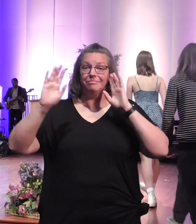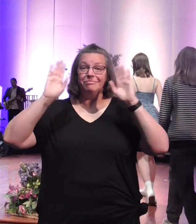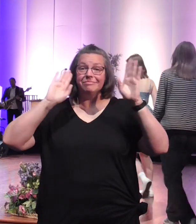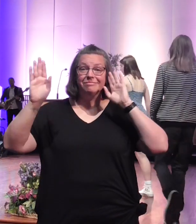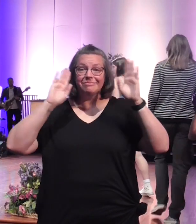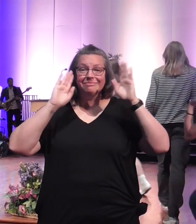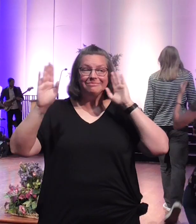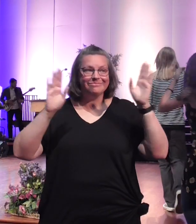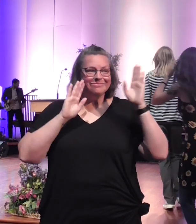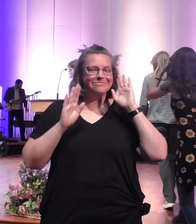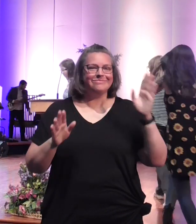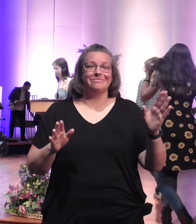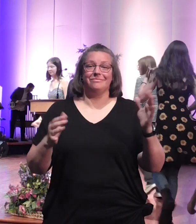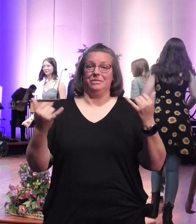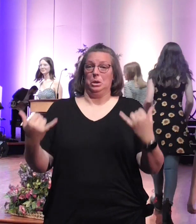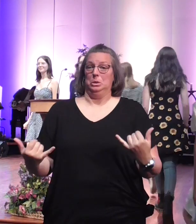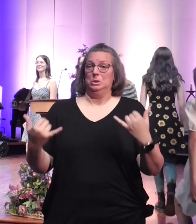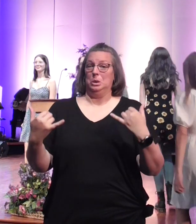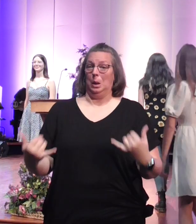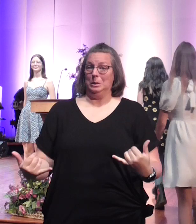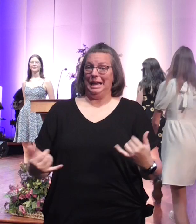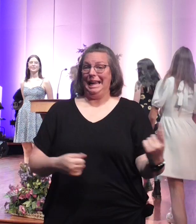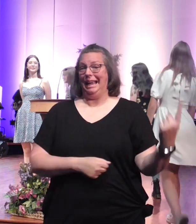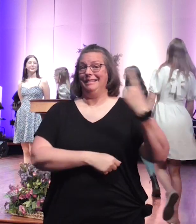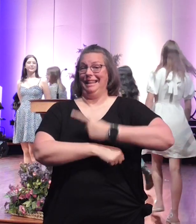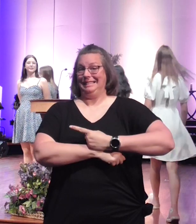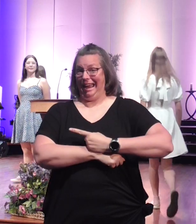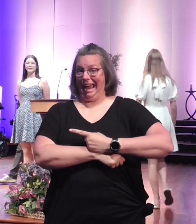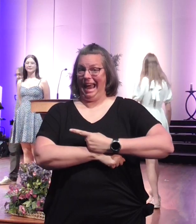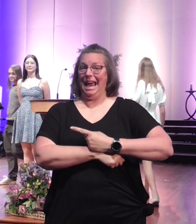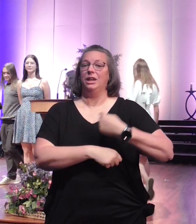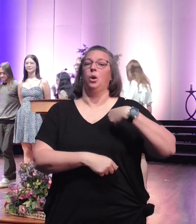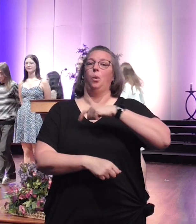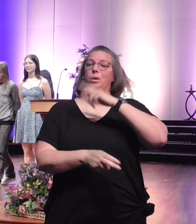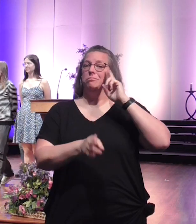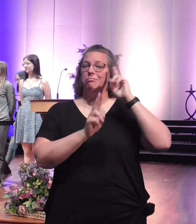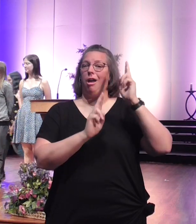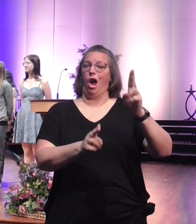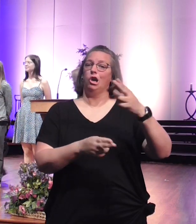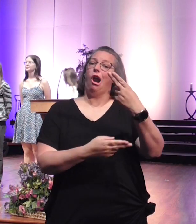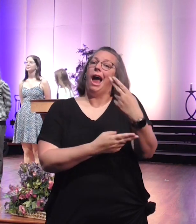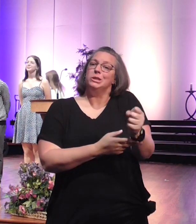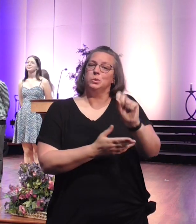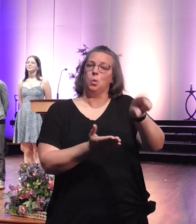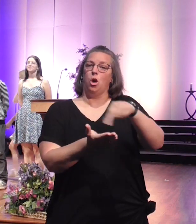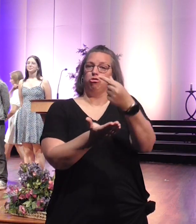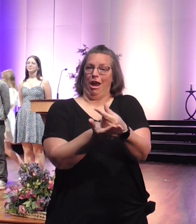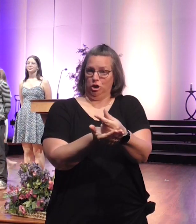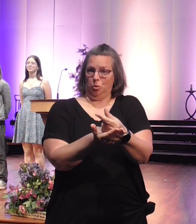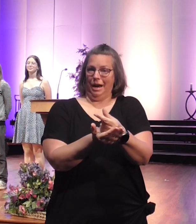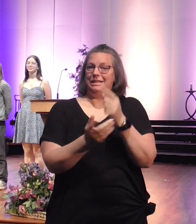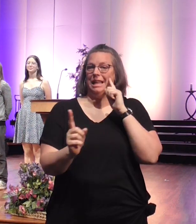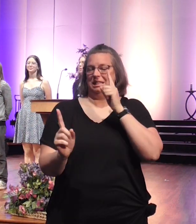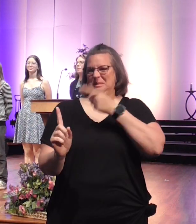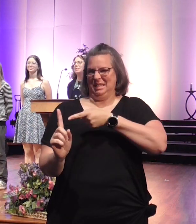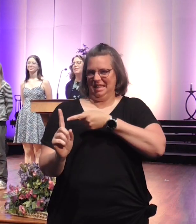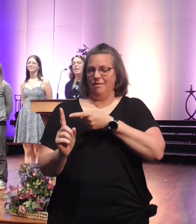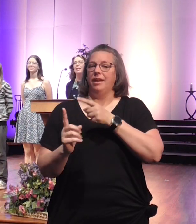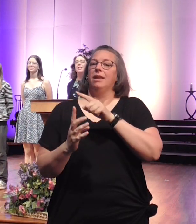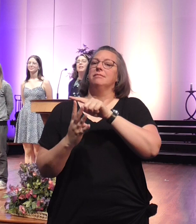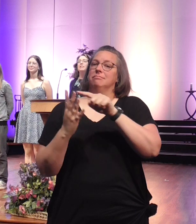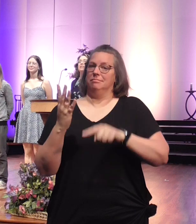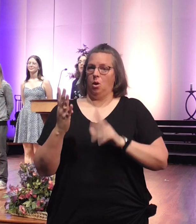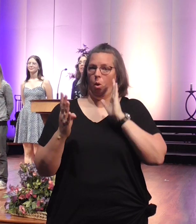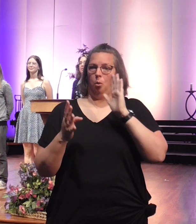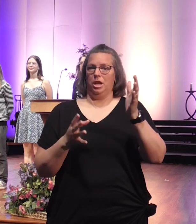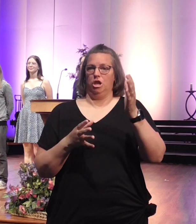Hello, Mile High. Today is the day that we get to honor all of our high school graduates, but in particular, the ones who are